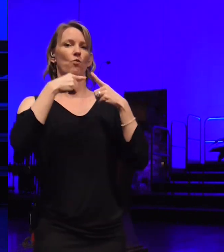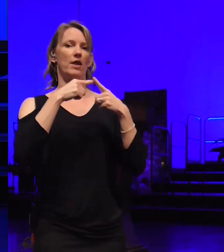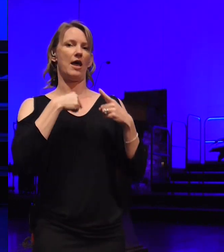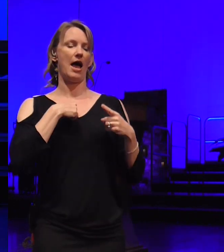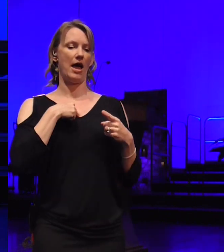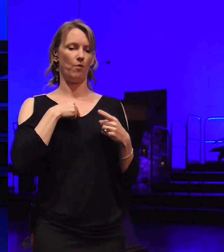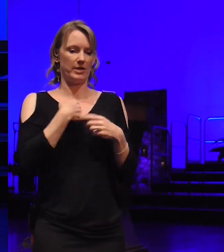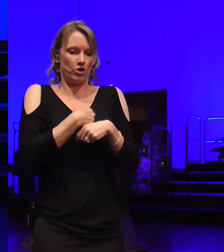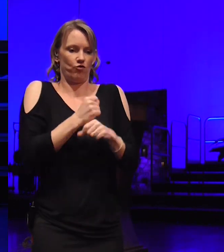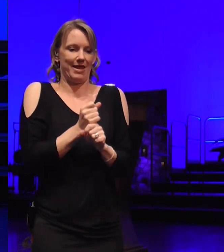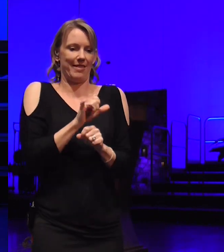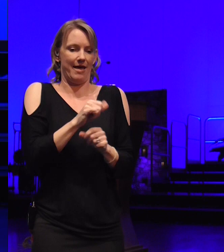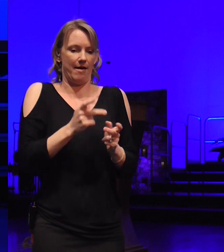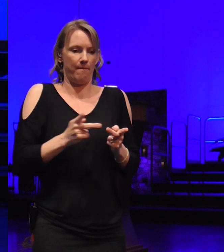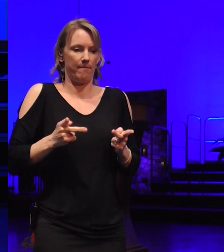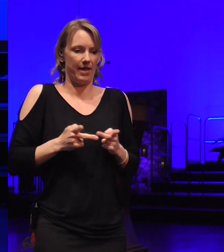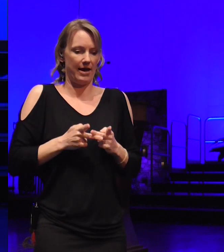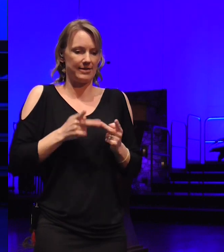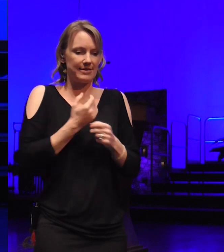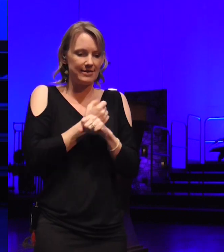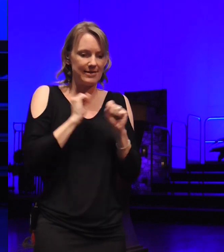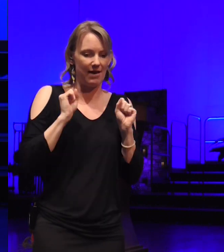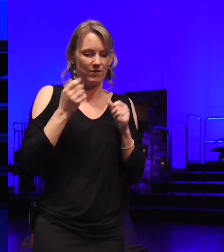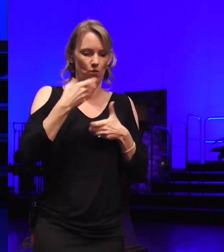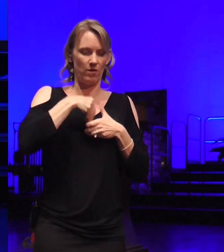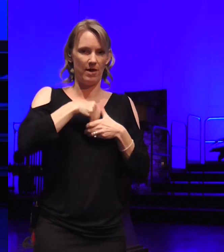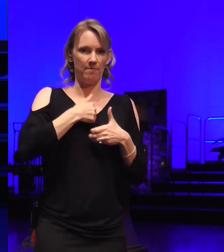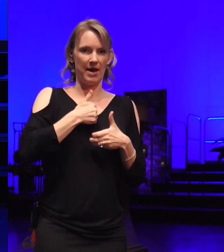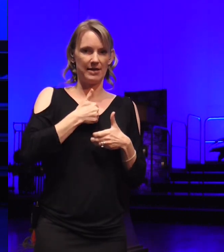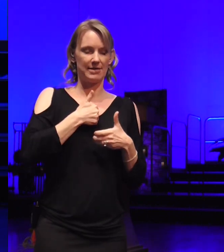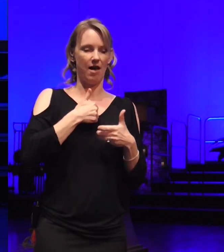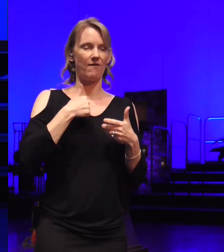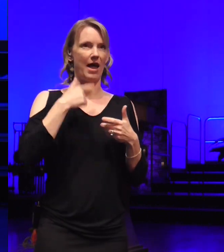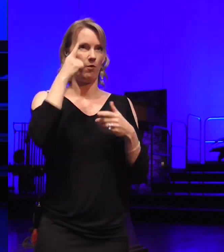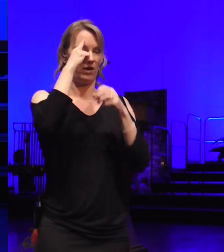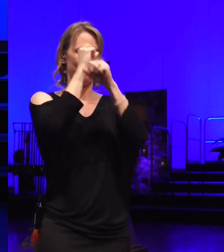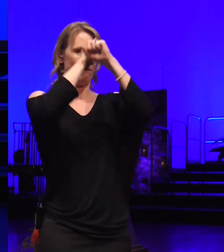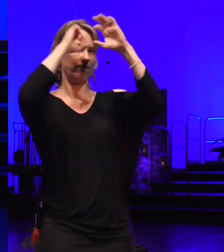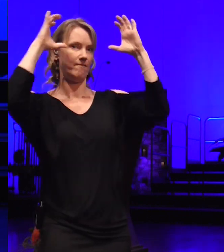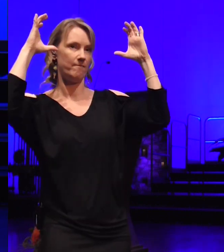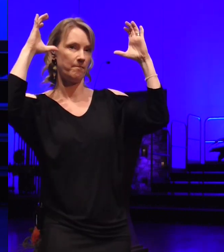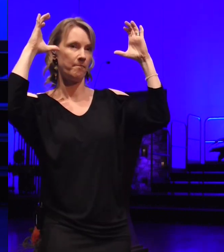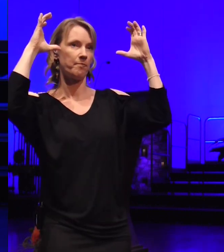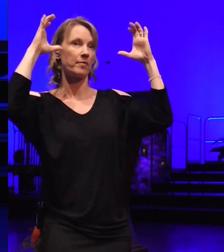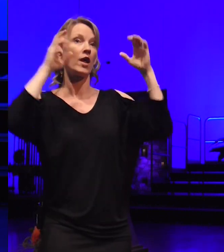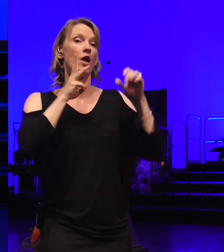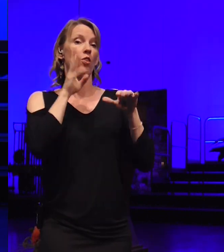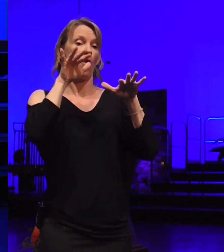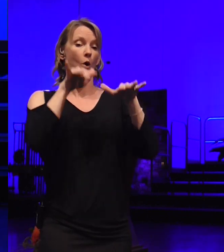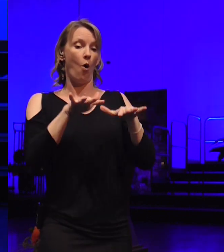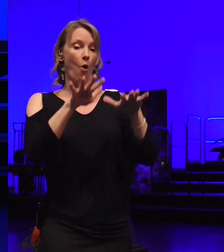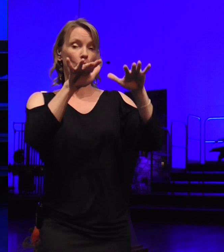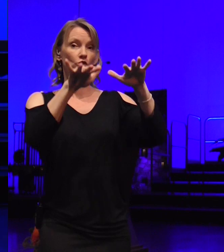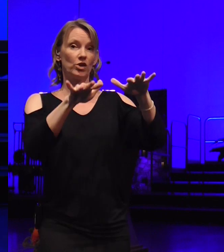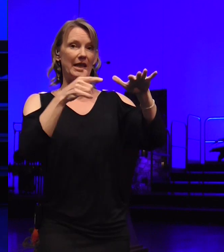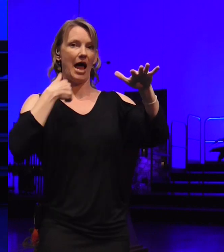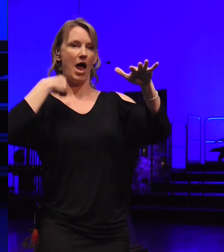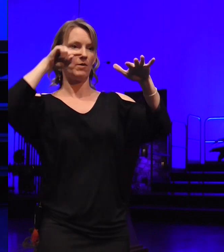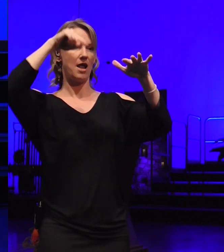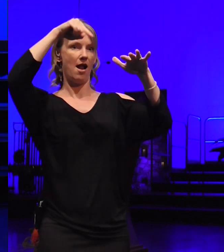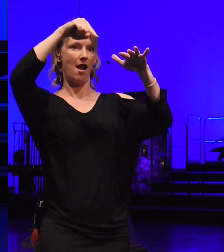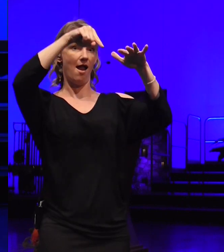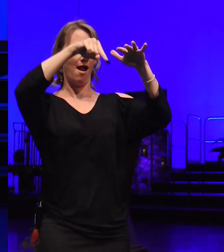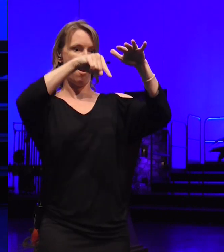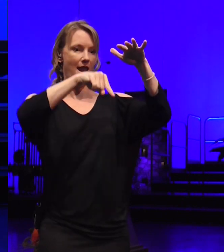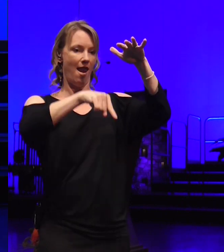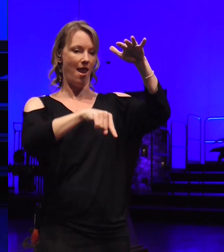was creating that inner sanctuary, that sense of safety within myself, that I would be sitting at the base of the ocean, on the ocean